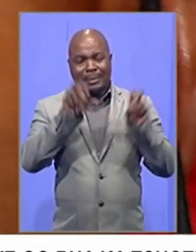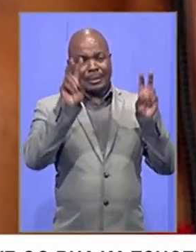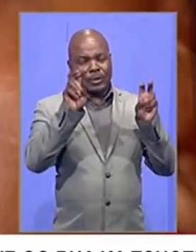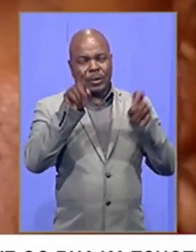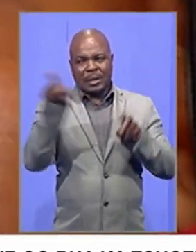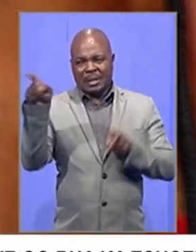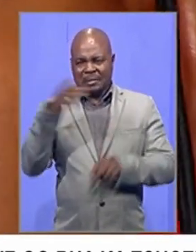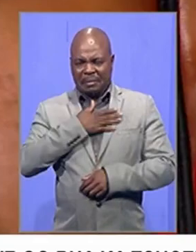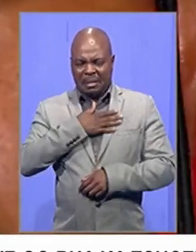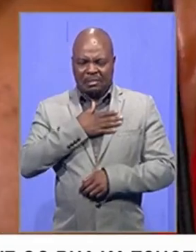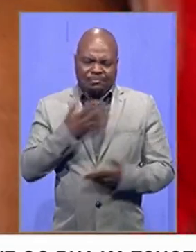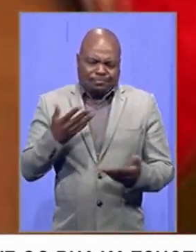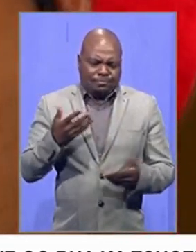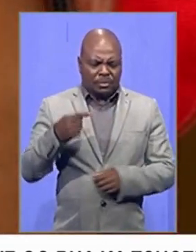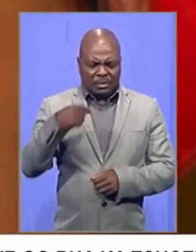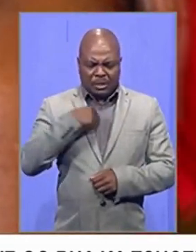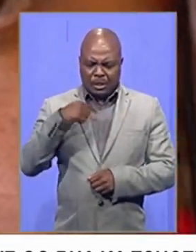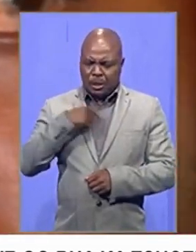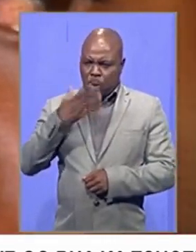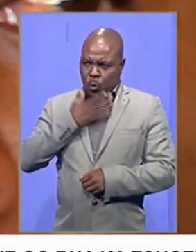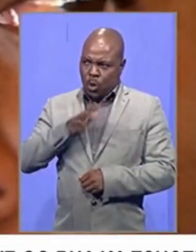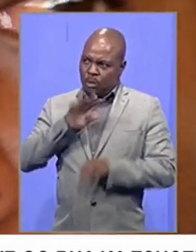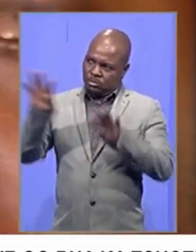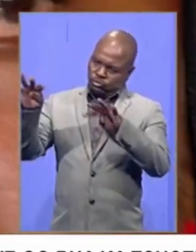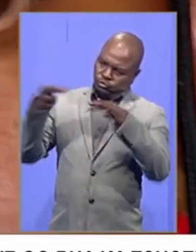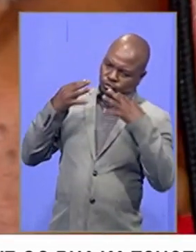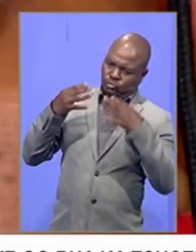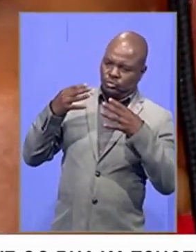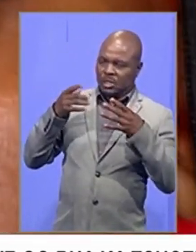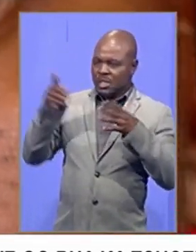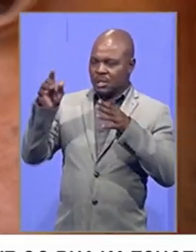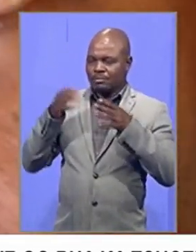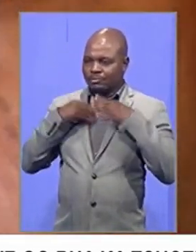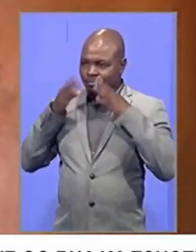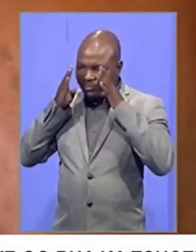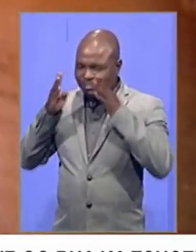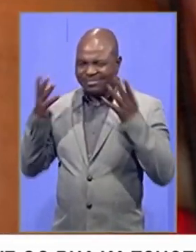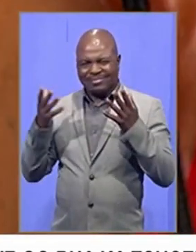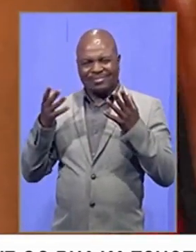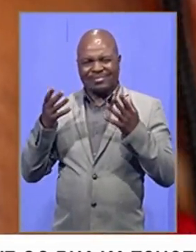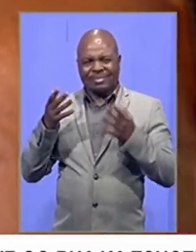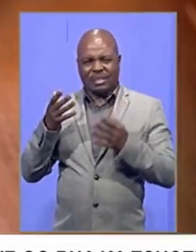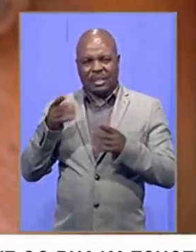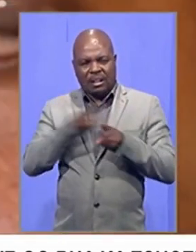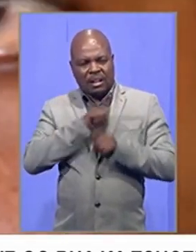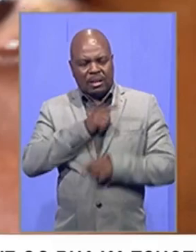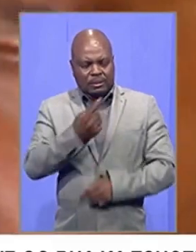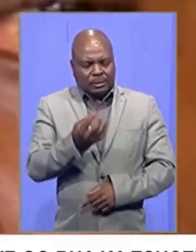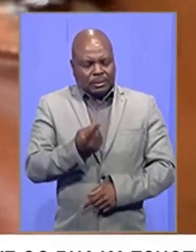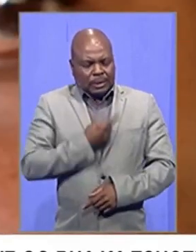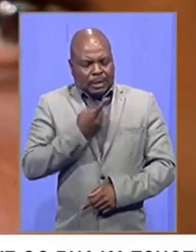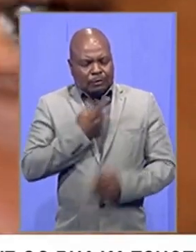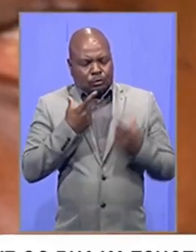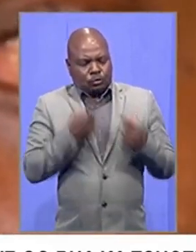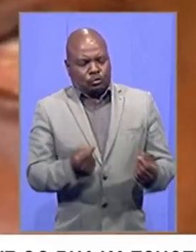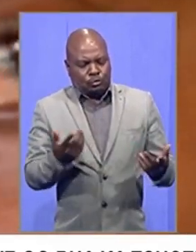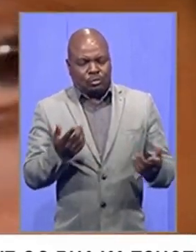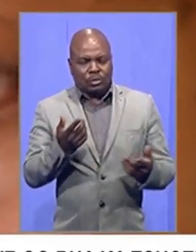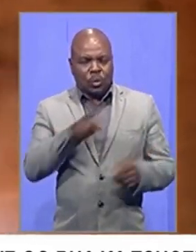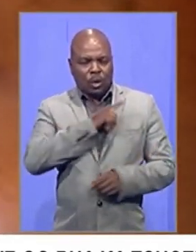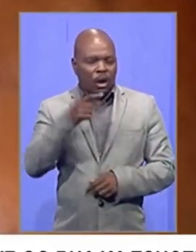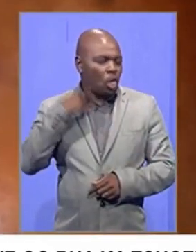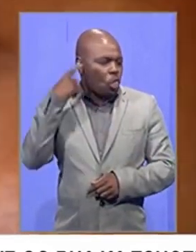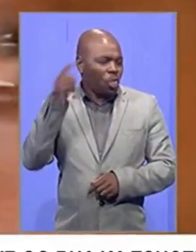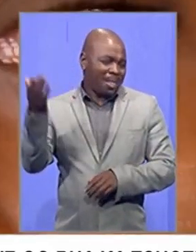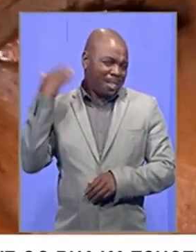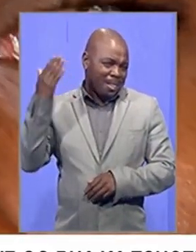ba feela gore maybe bo rai o batla attention o itirile kgala sa utlwe dinyana tse di